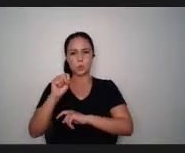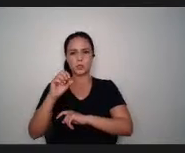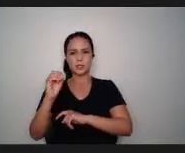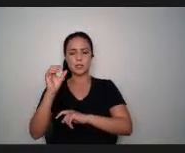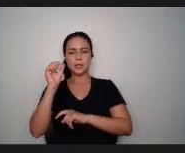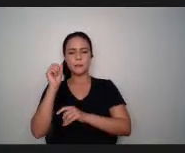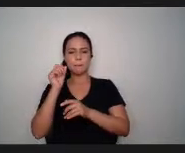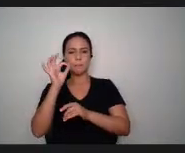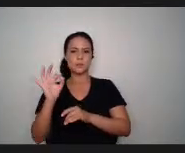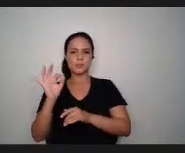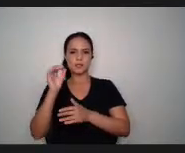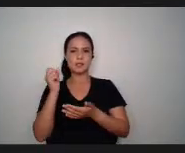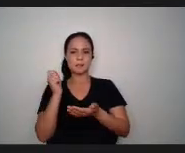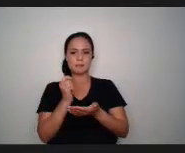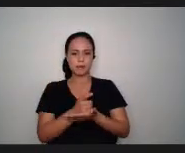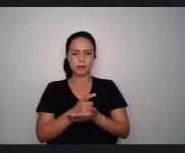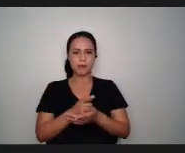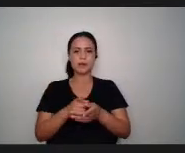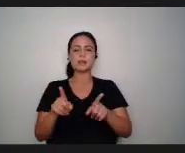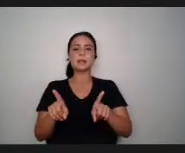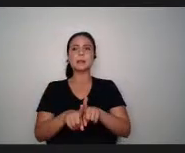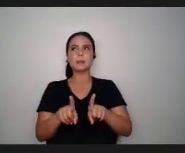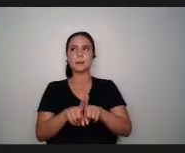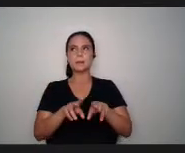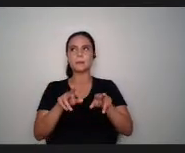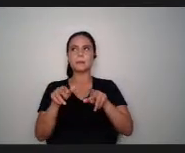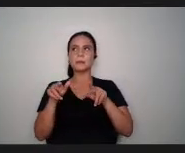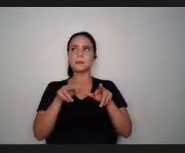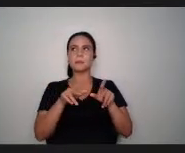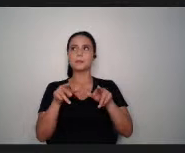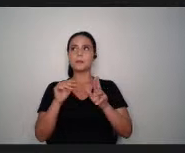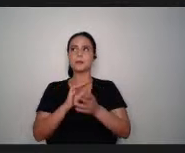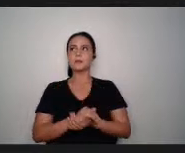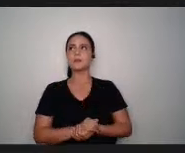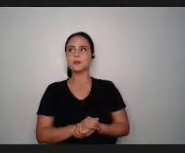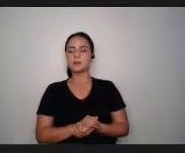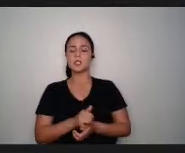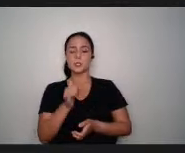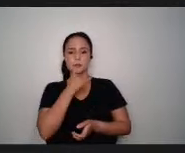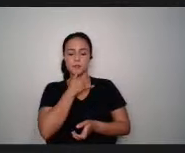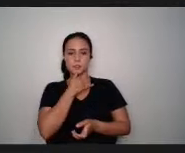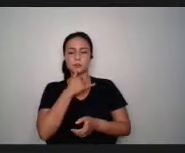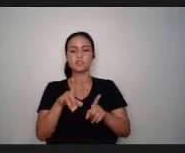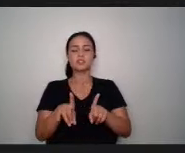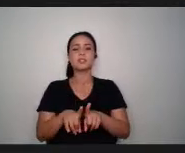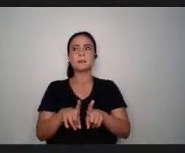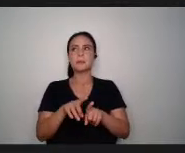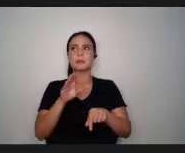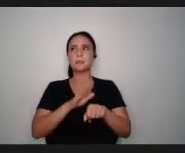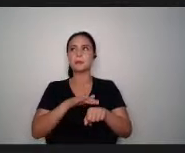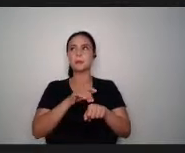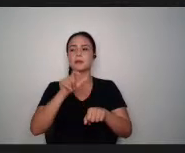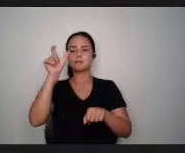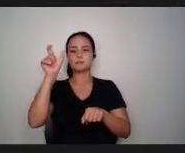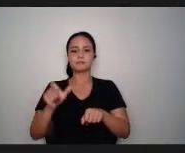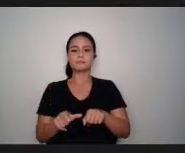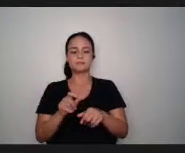people going to the hospital is 82% motorbikes. And of